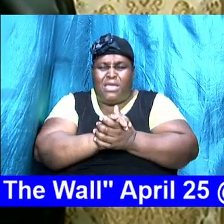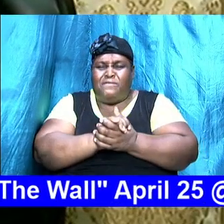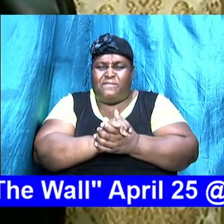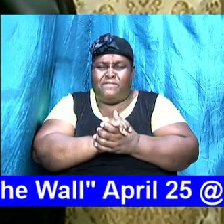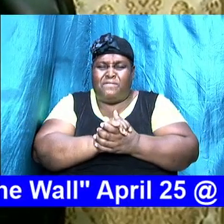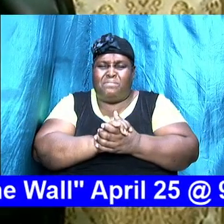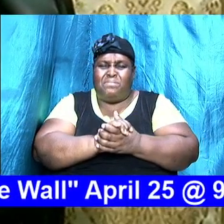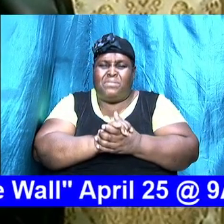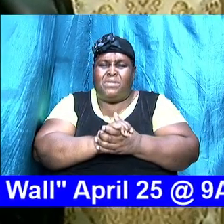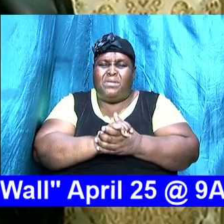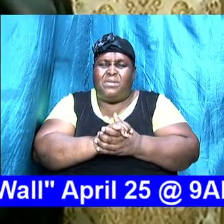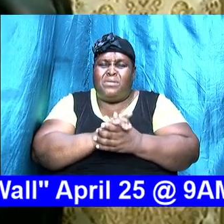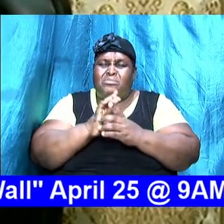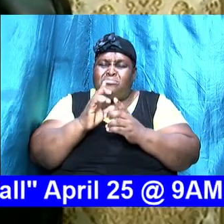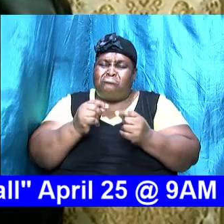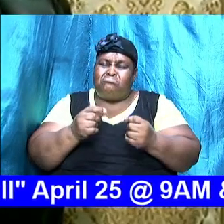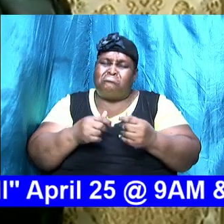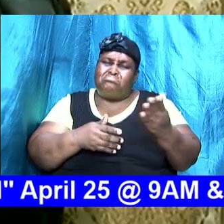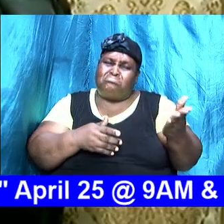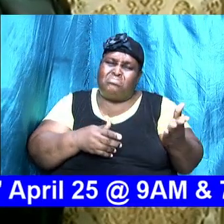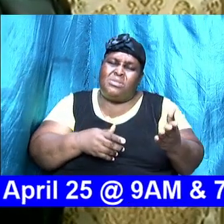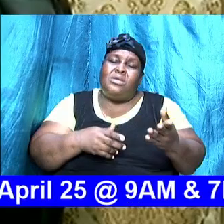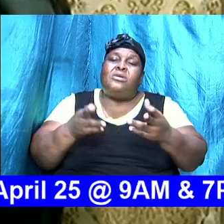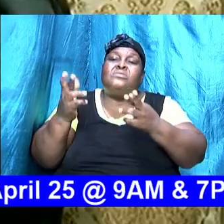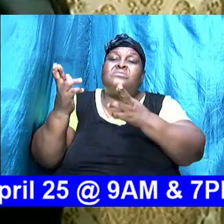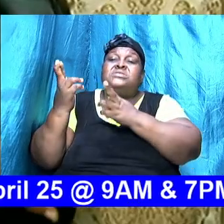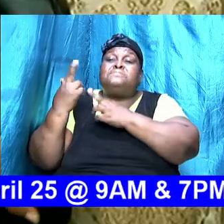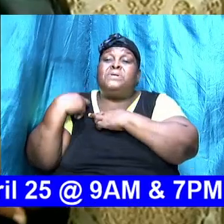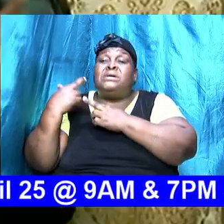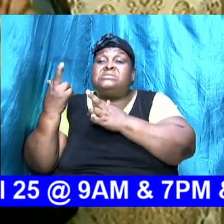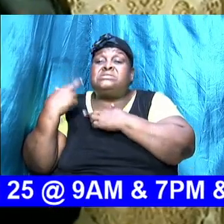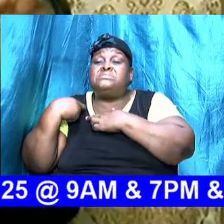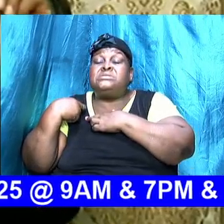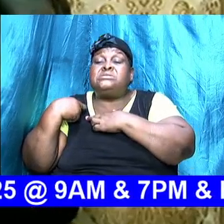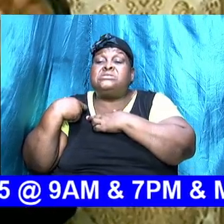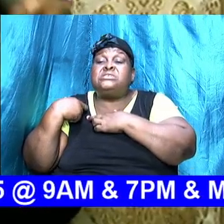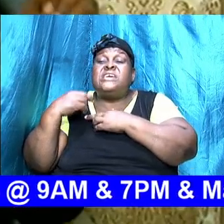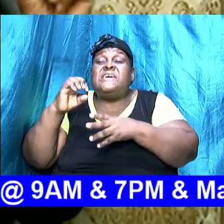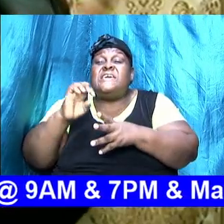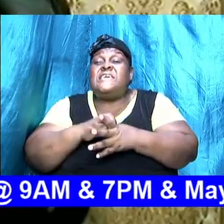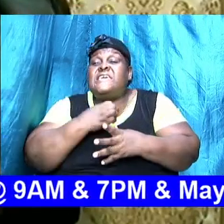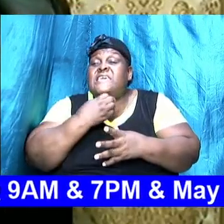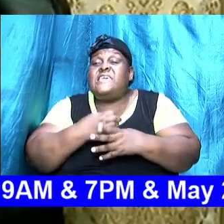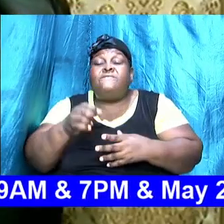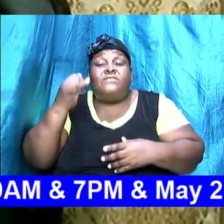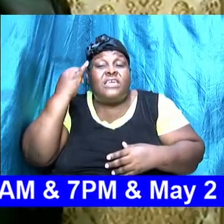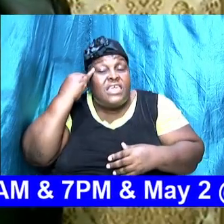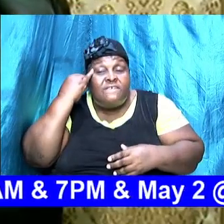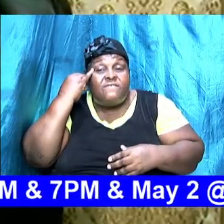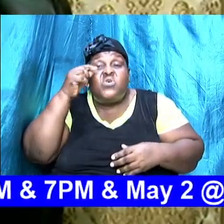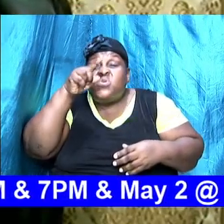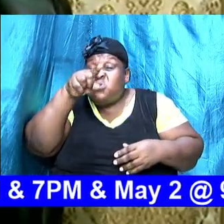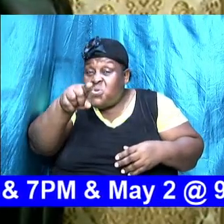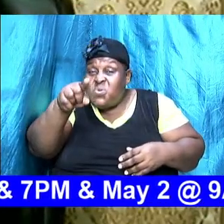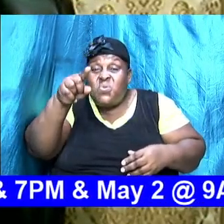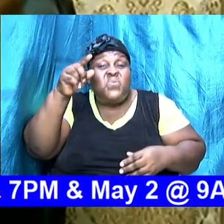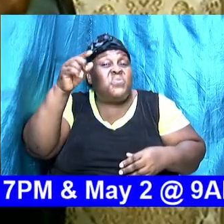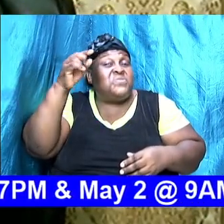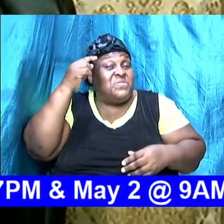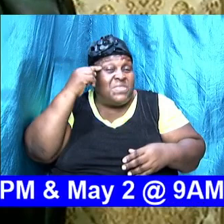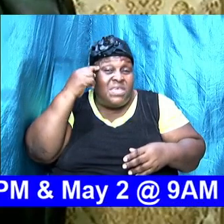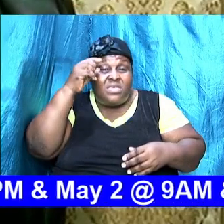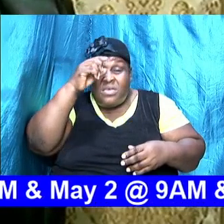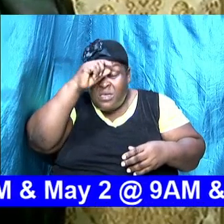Wife, the responsibility, even if you think he is wrong, if after